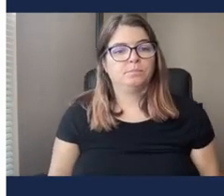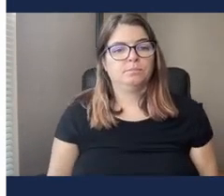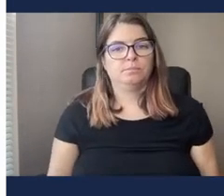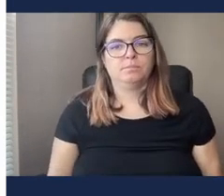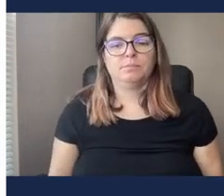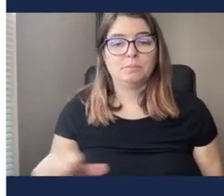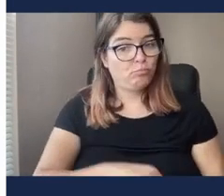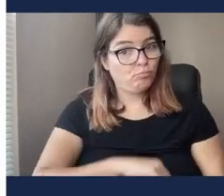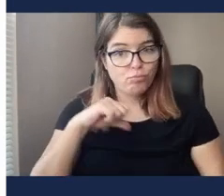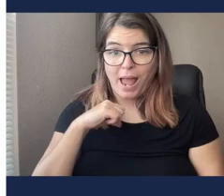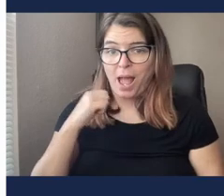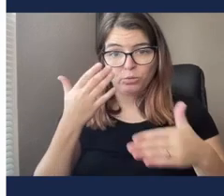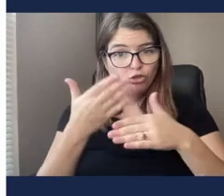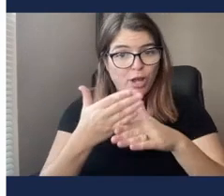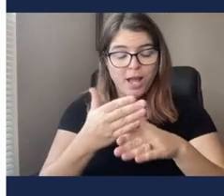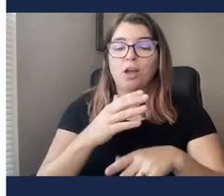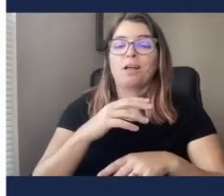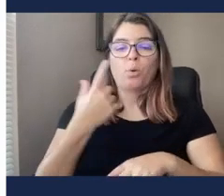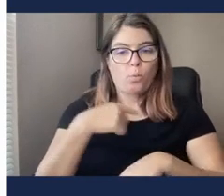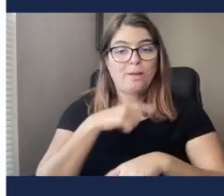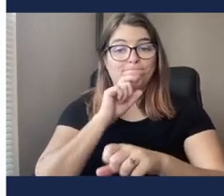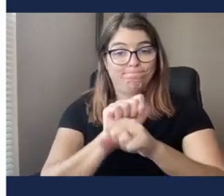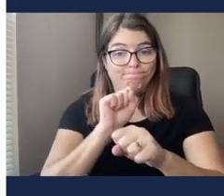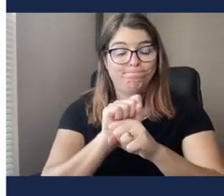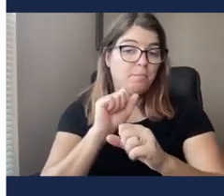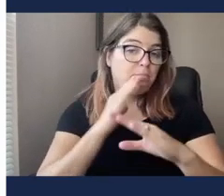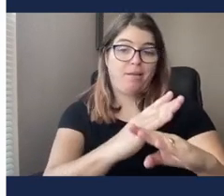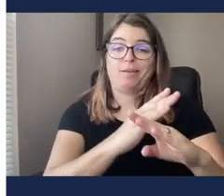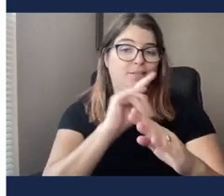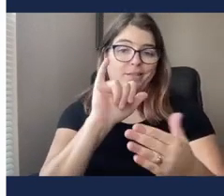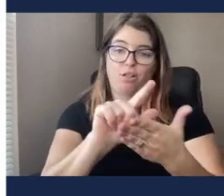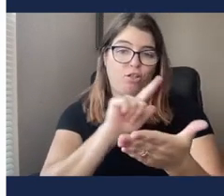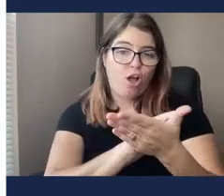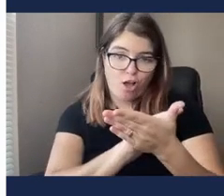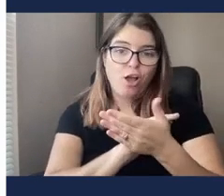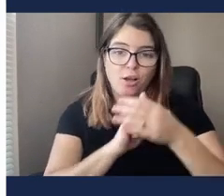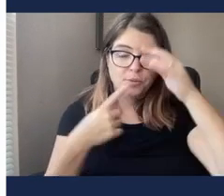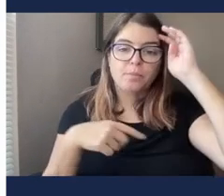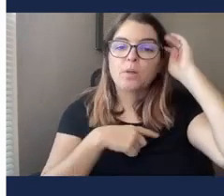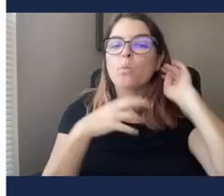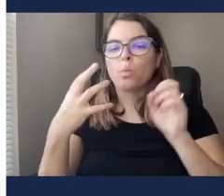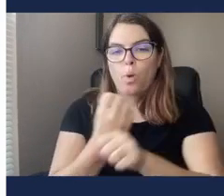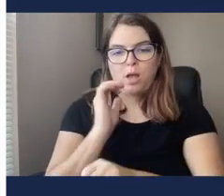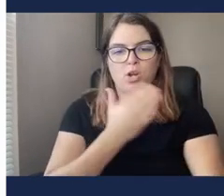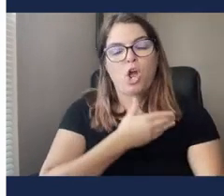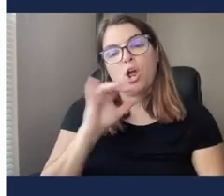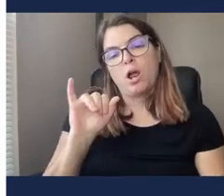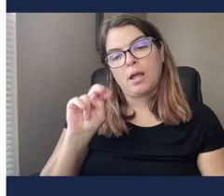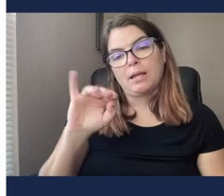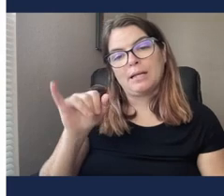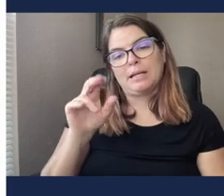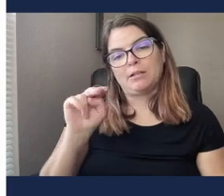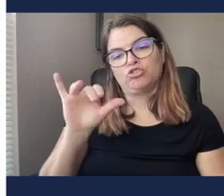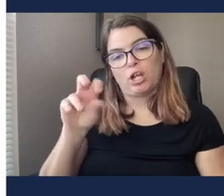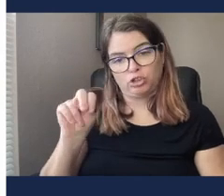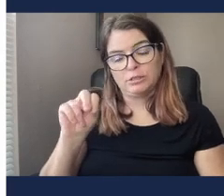I'm proud to share that we actually had this law blocked. We won our injunction. And so the